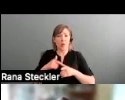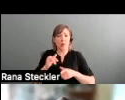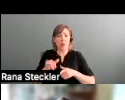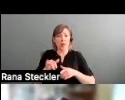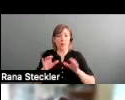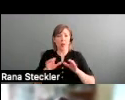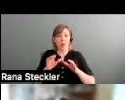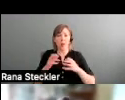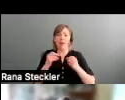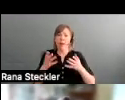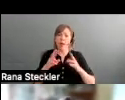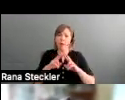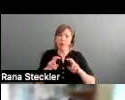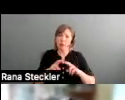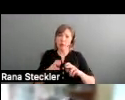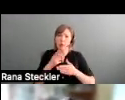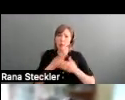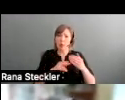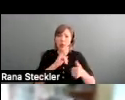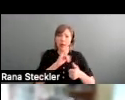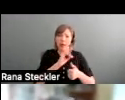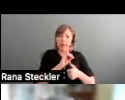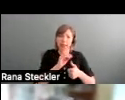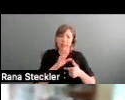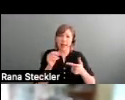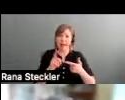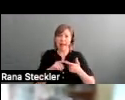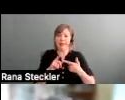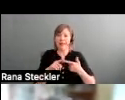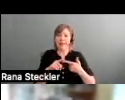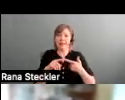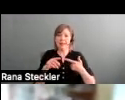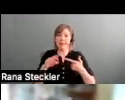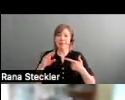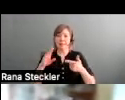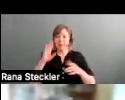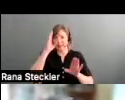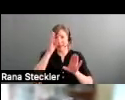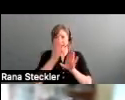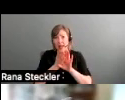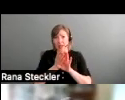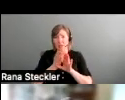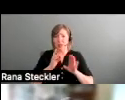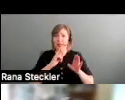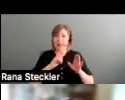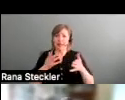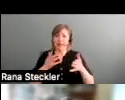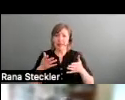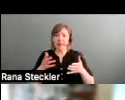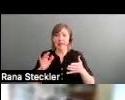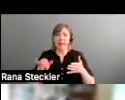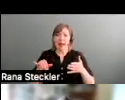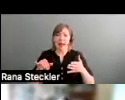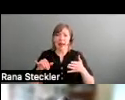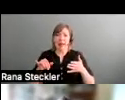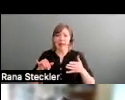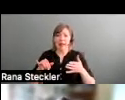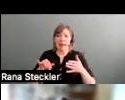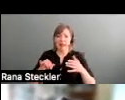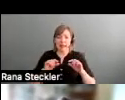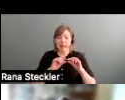doing, a lot of research, both in IDD and psychiatry, is that